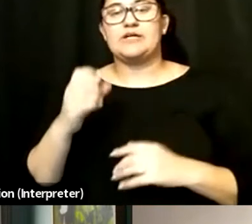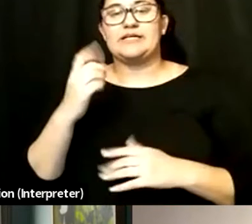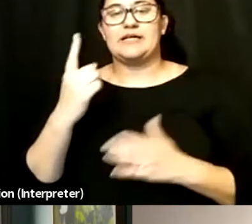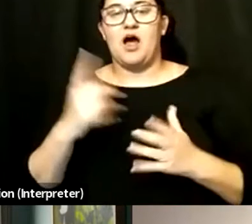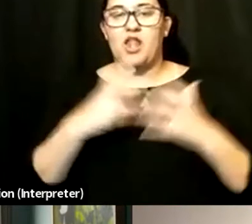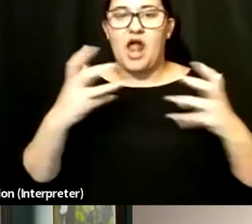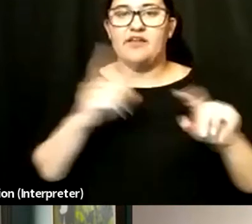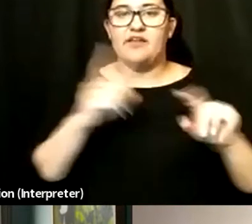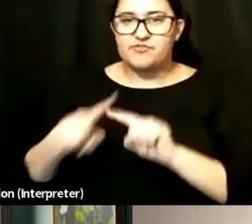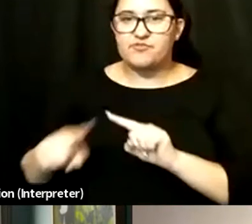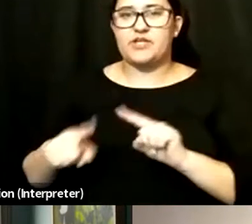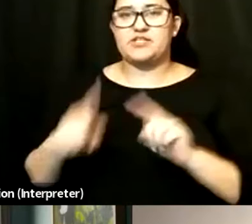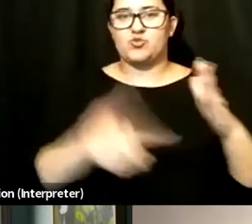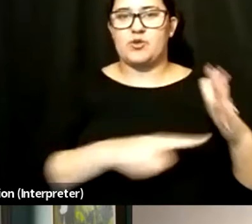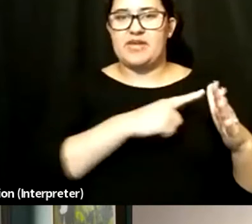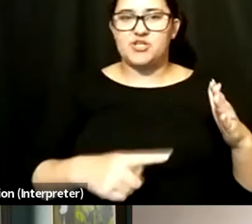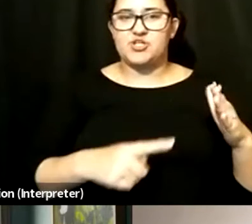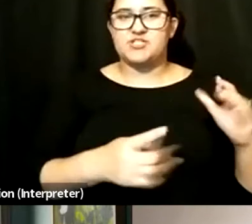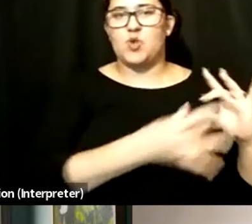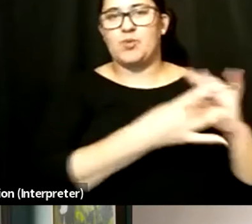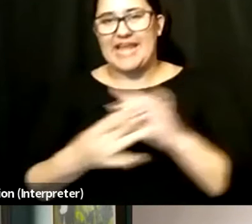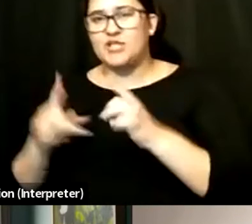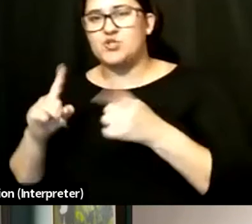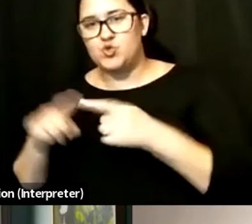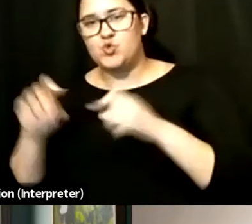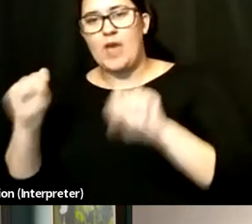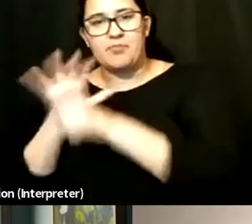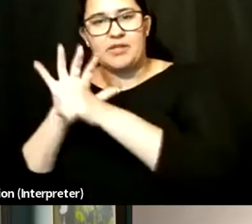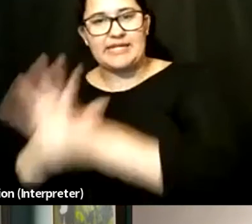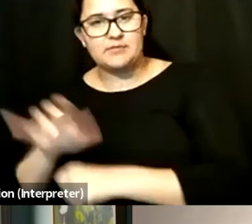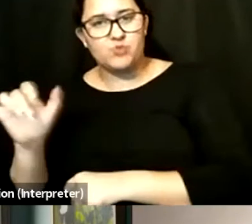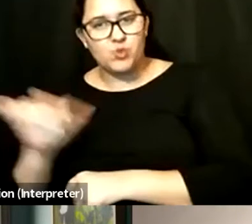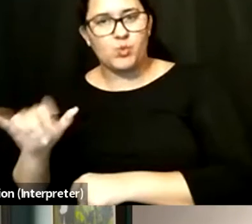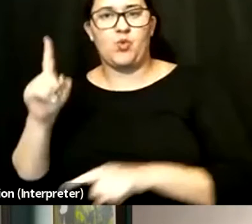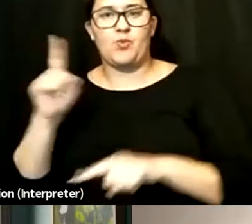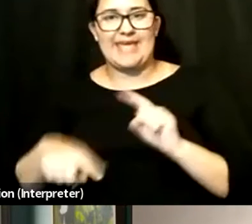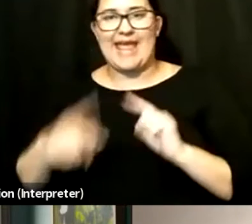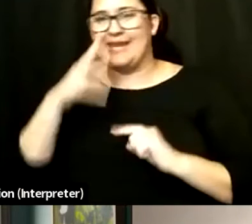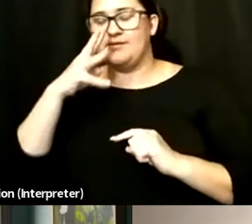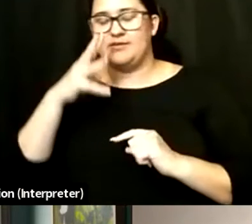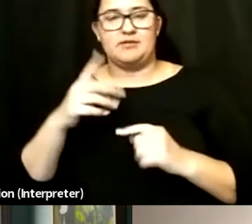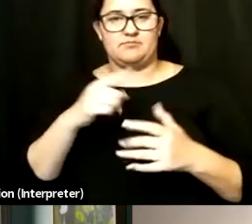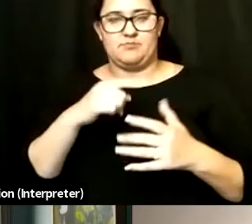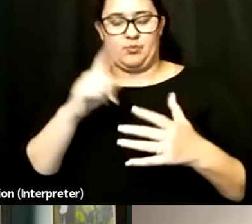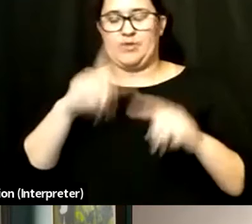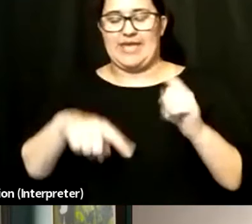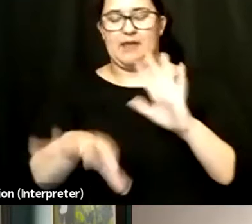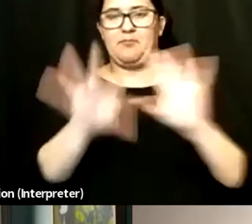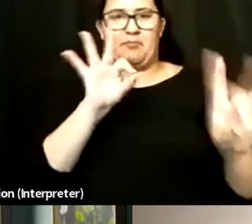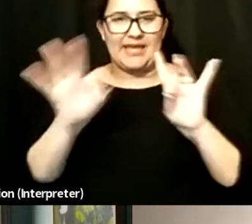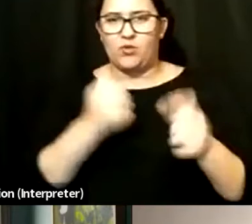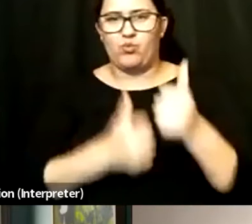And because we don't address it, because we think it is a they, them over their type of issue, we're missing the entire picture. And so when